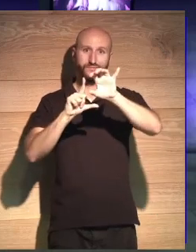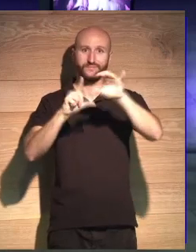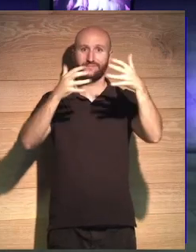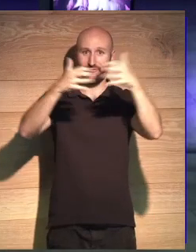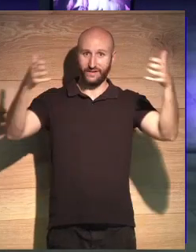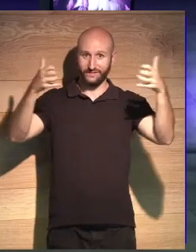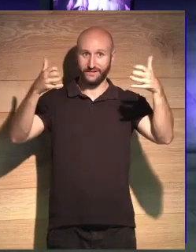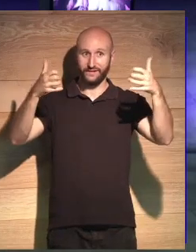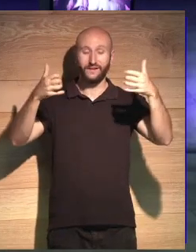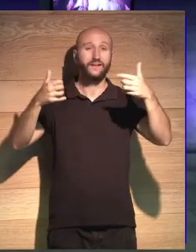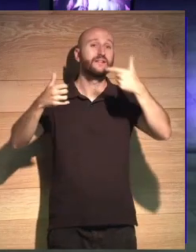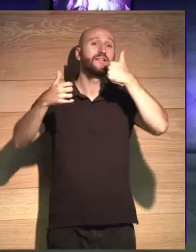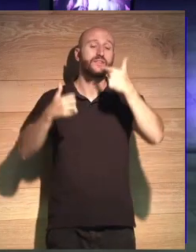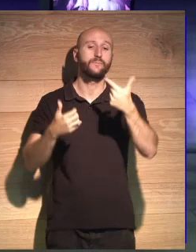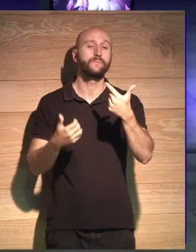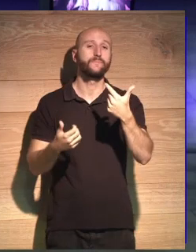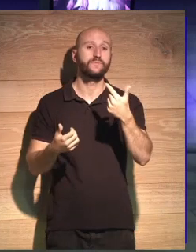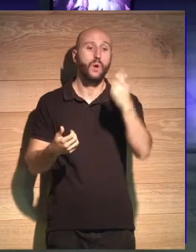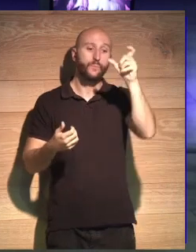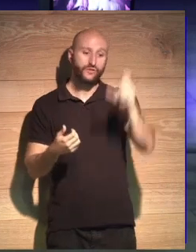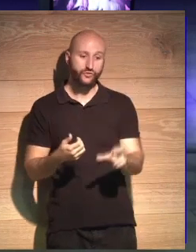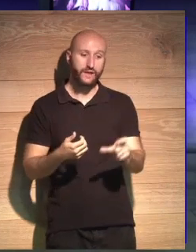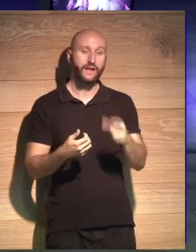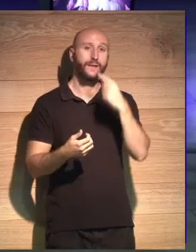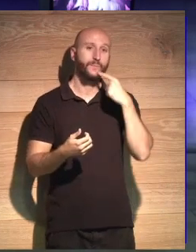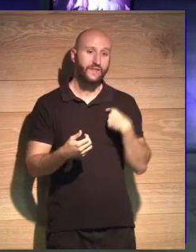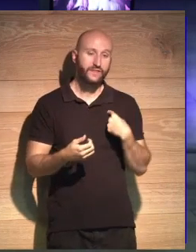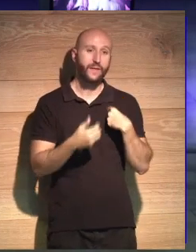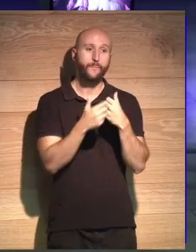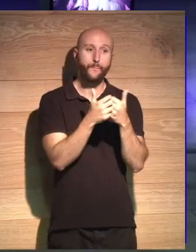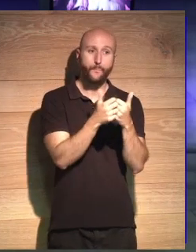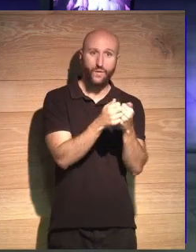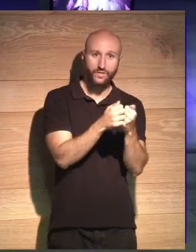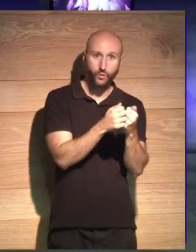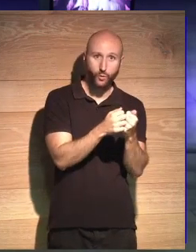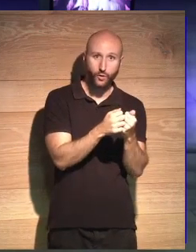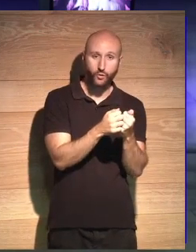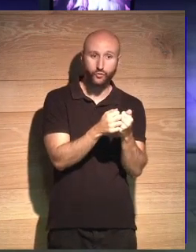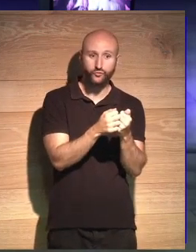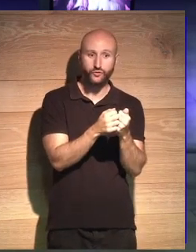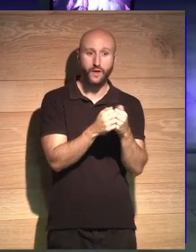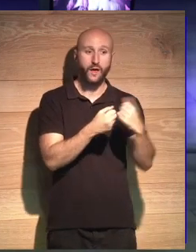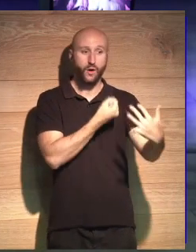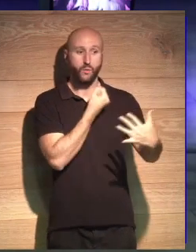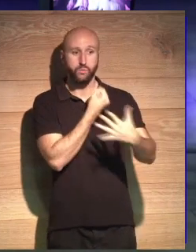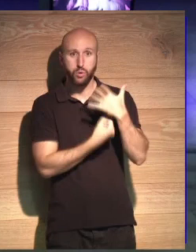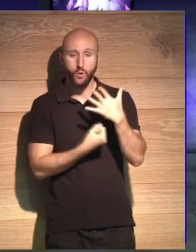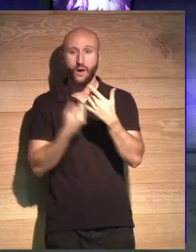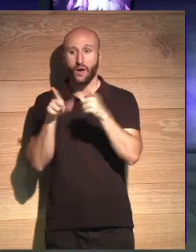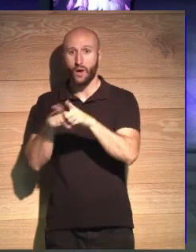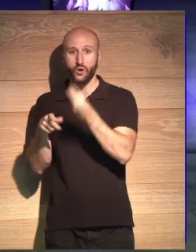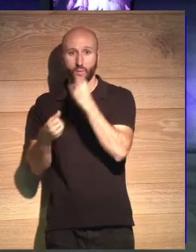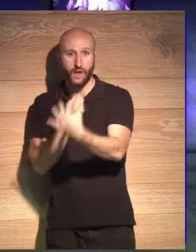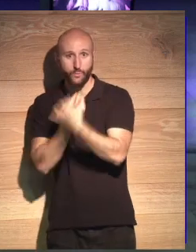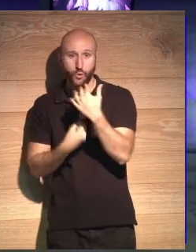In the Good Gamer portal, you can see this sentence. One can no more say what the effects of video game are than one can say what the effects of